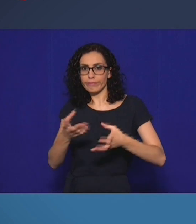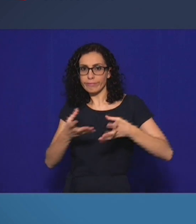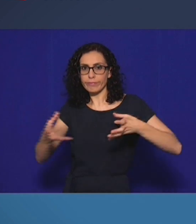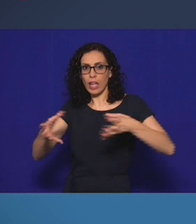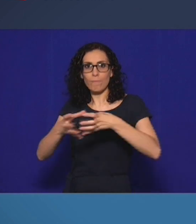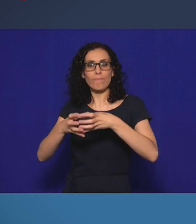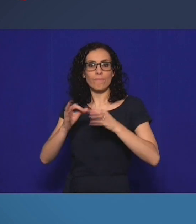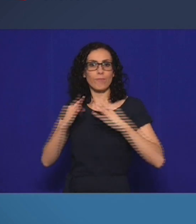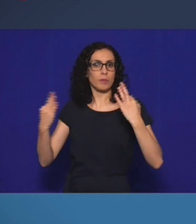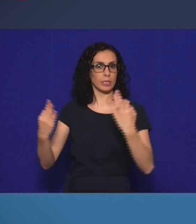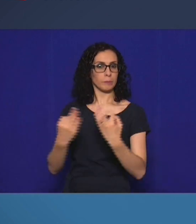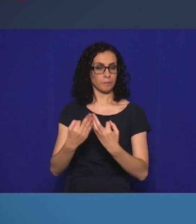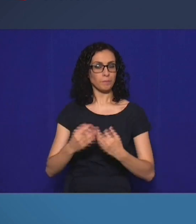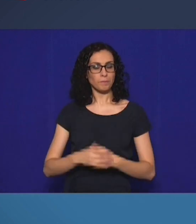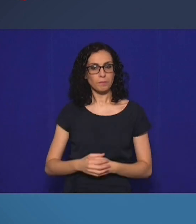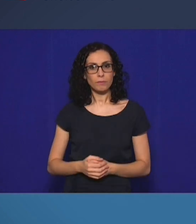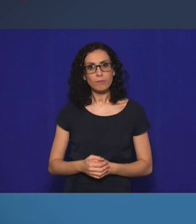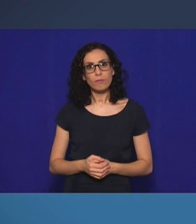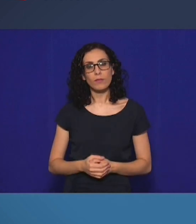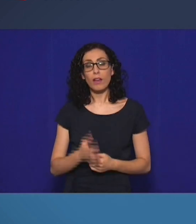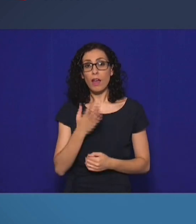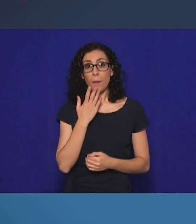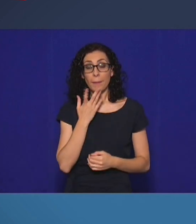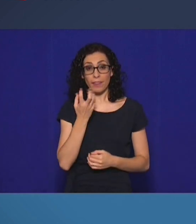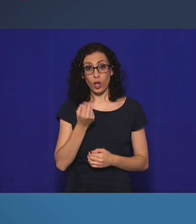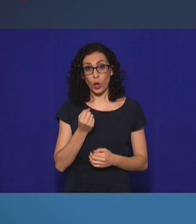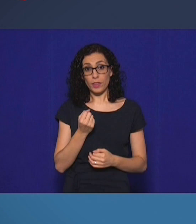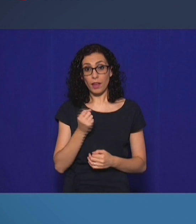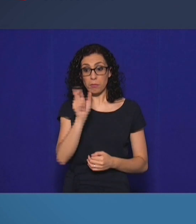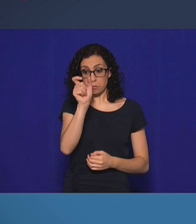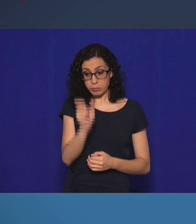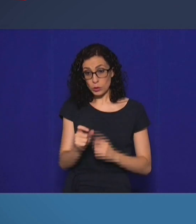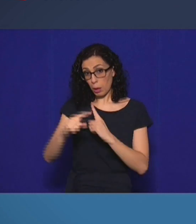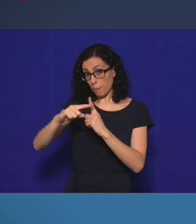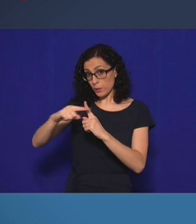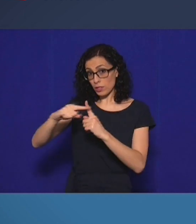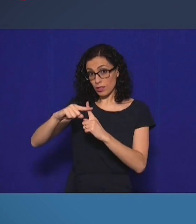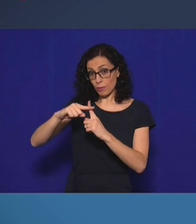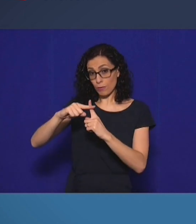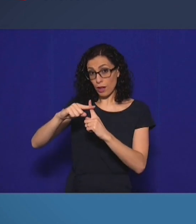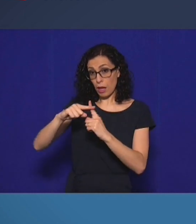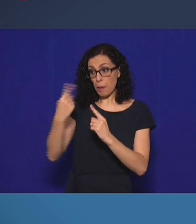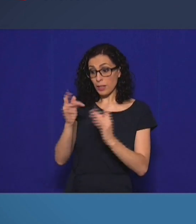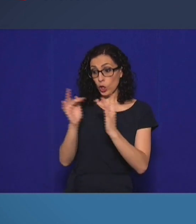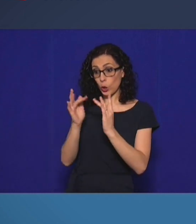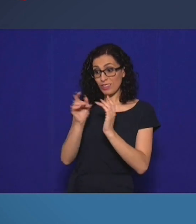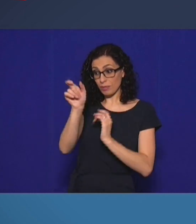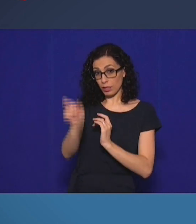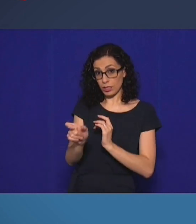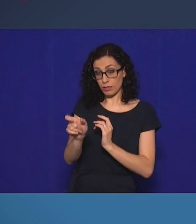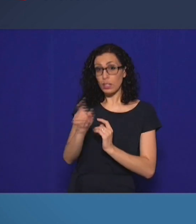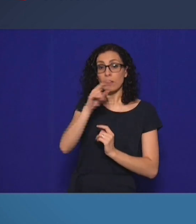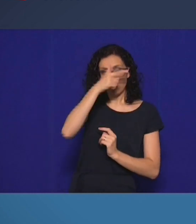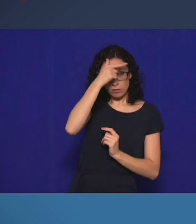fil-familji. Nfakkarkom li aħna meta jkollna każ li huwa pożittiv, dawk in-nies li huma f'kuntatti magħhom nittestjawhom. Ħalli